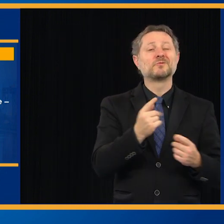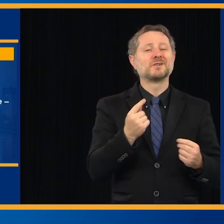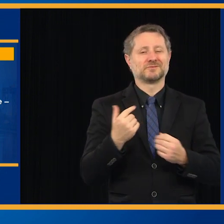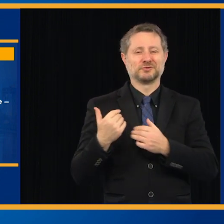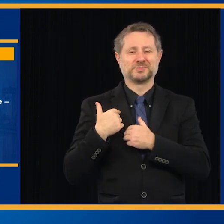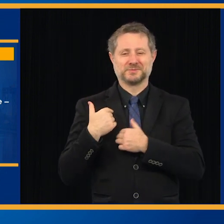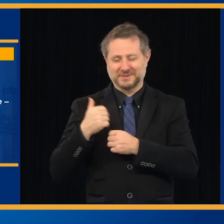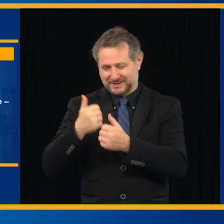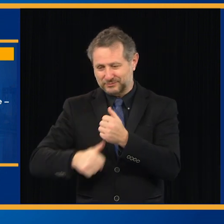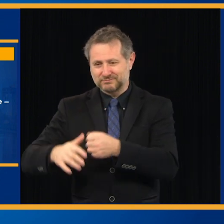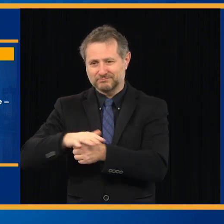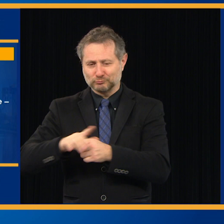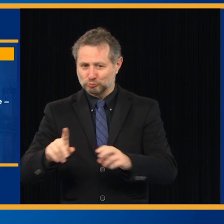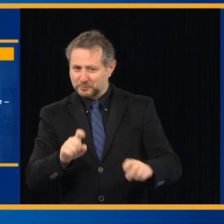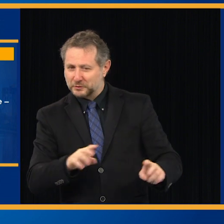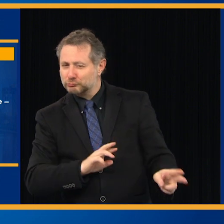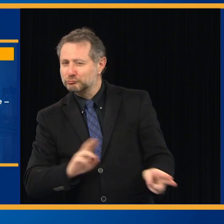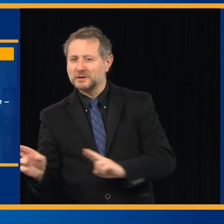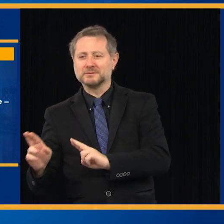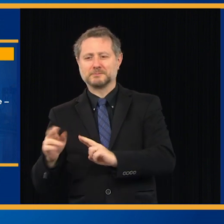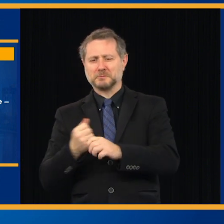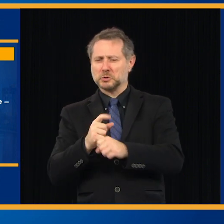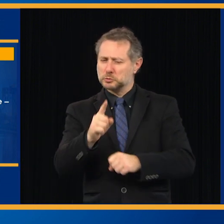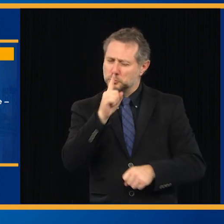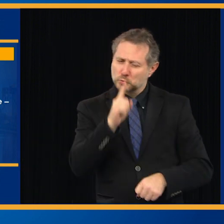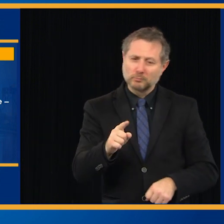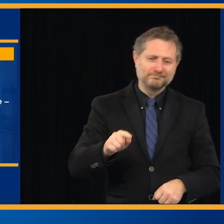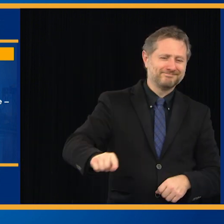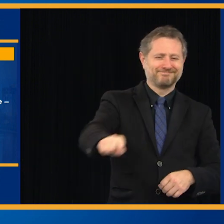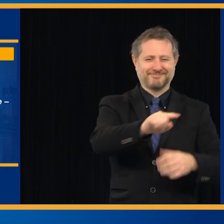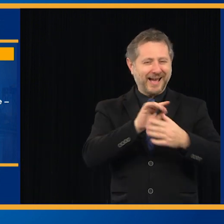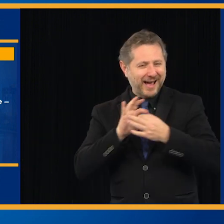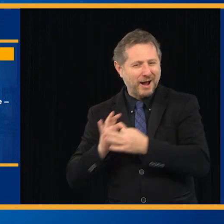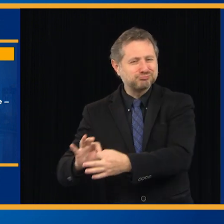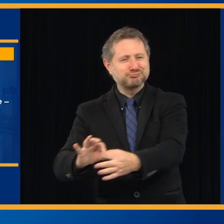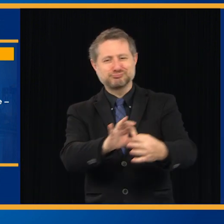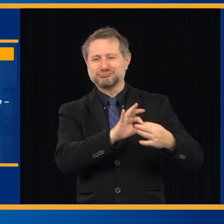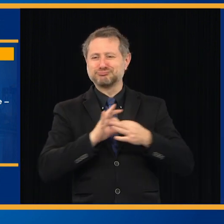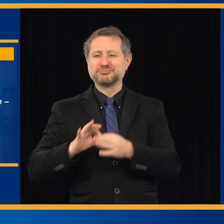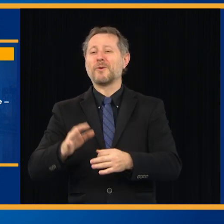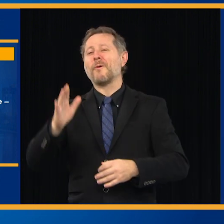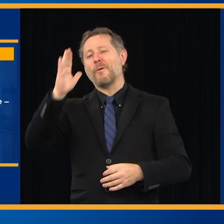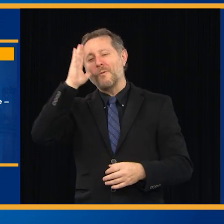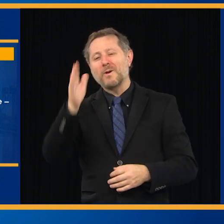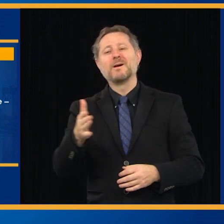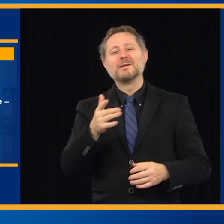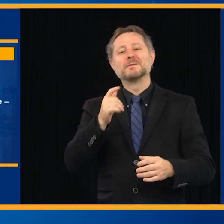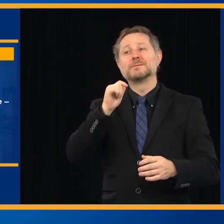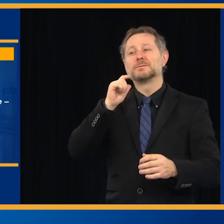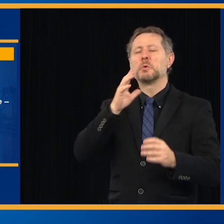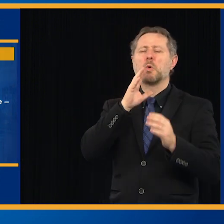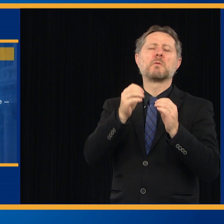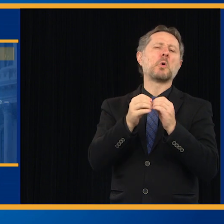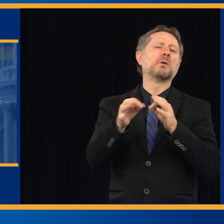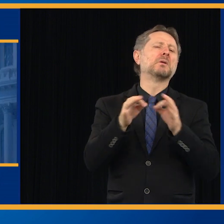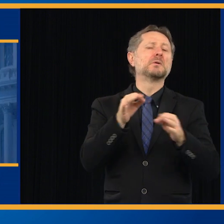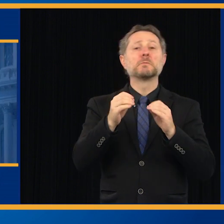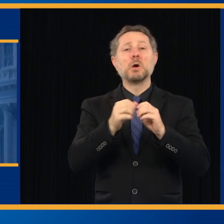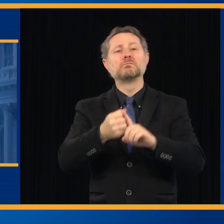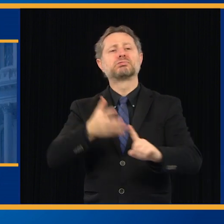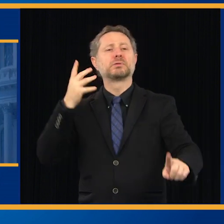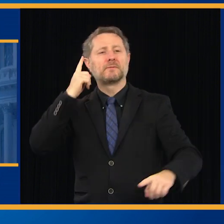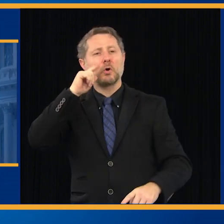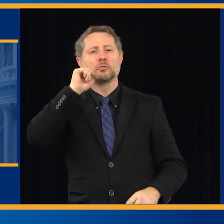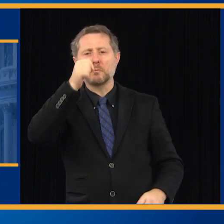and working together with their counterparts in that region. And we'll be speaking to this more tomorrow because May